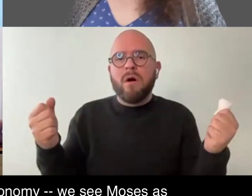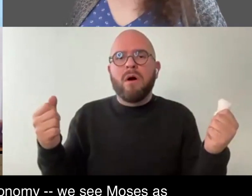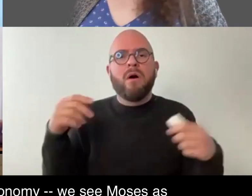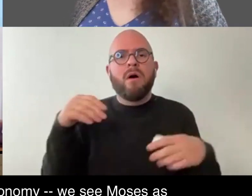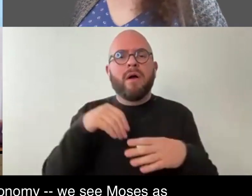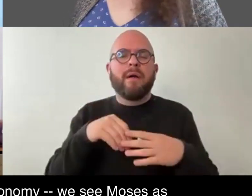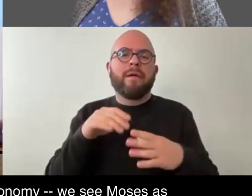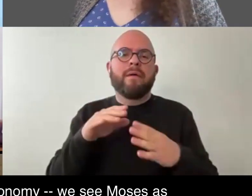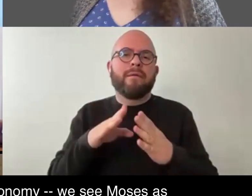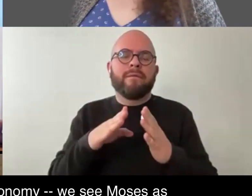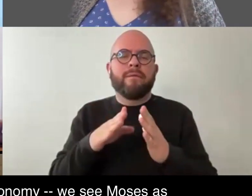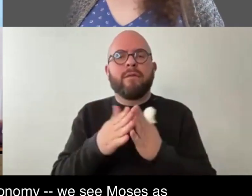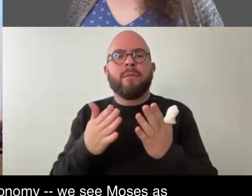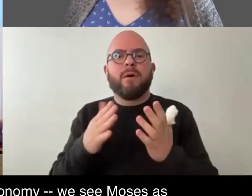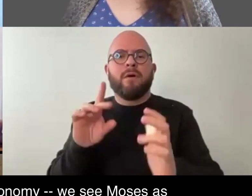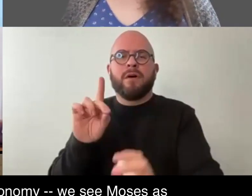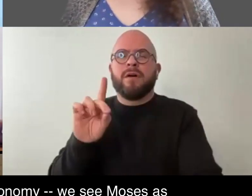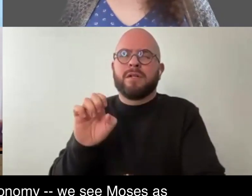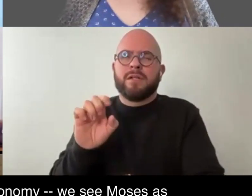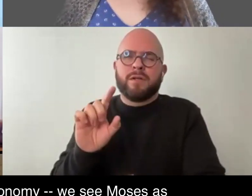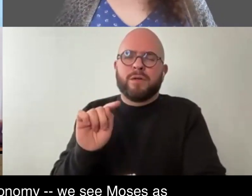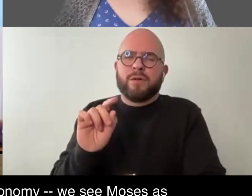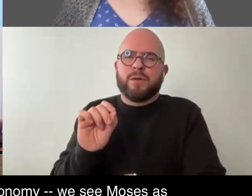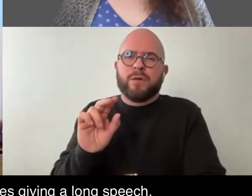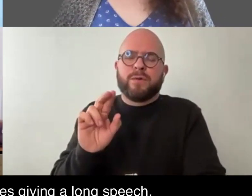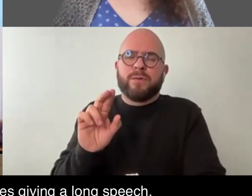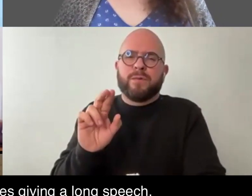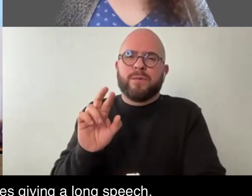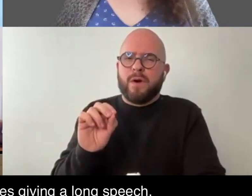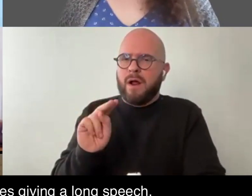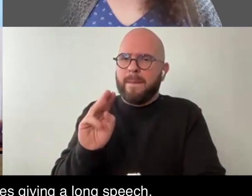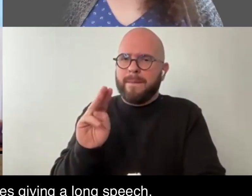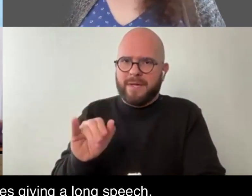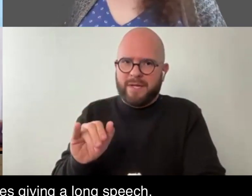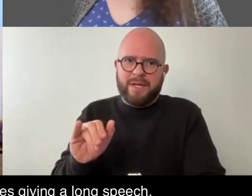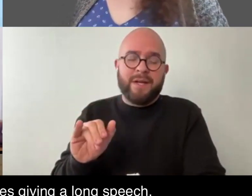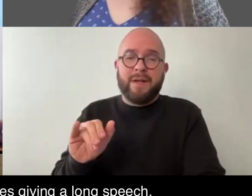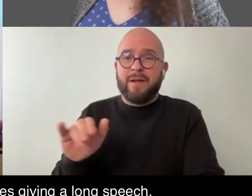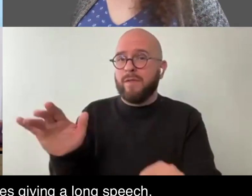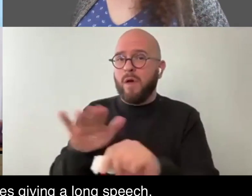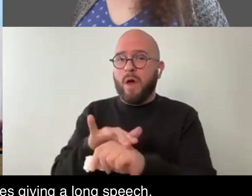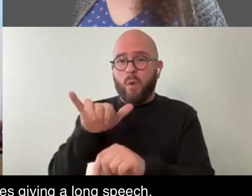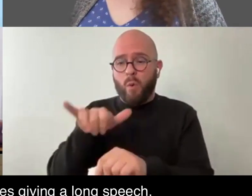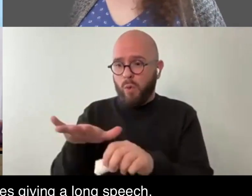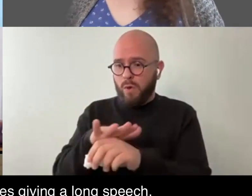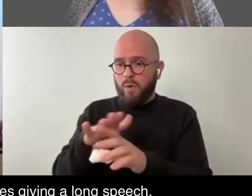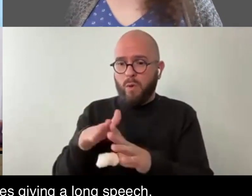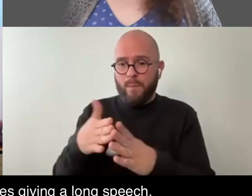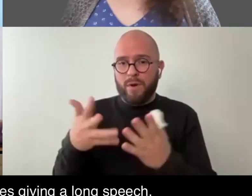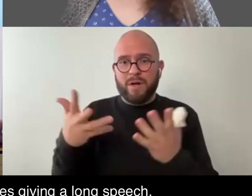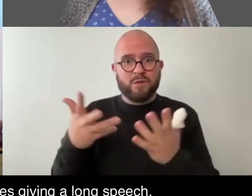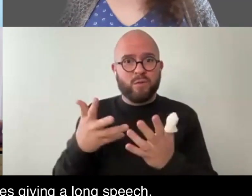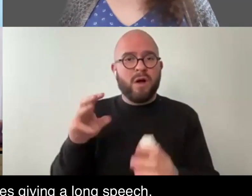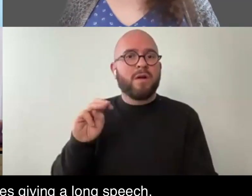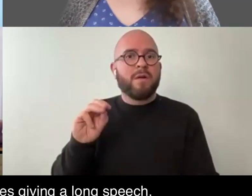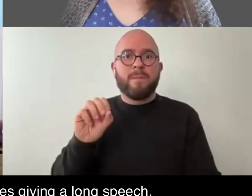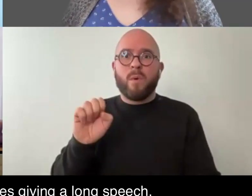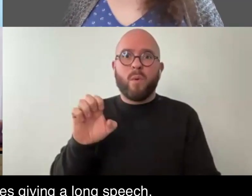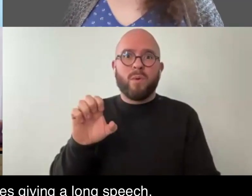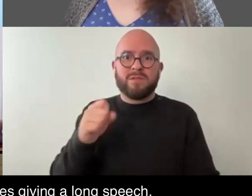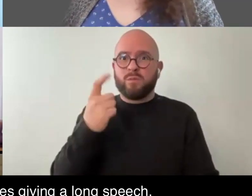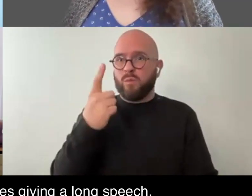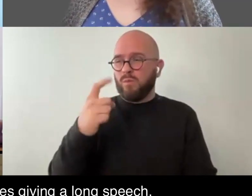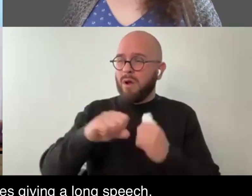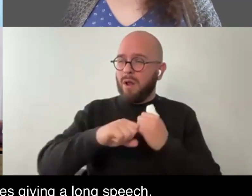Moses as the like speaker par excellence. The whole book of Deuteronomy is Moses giving a long speech.